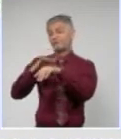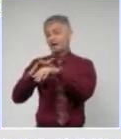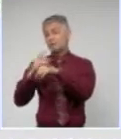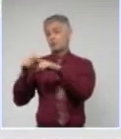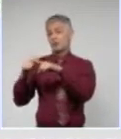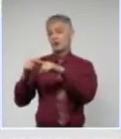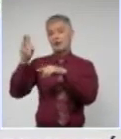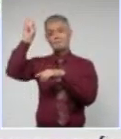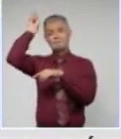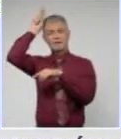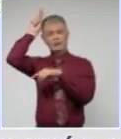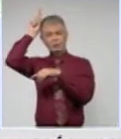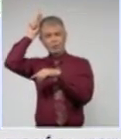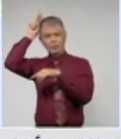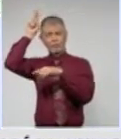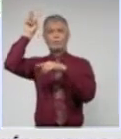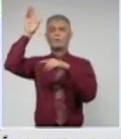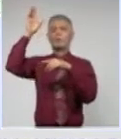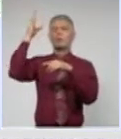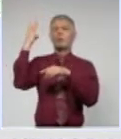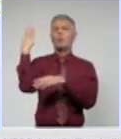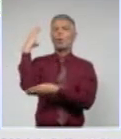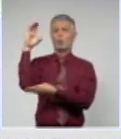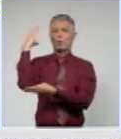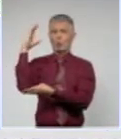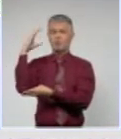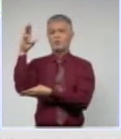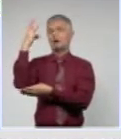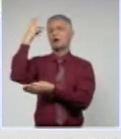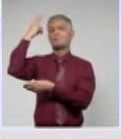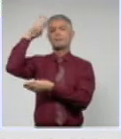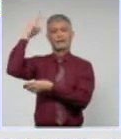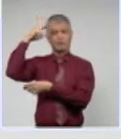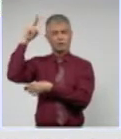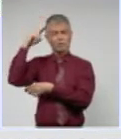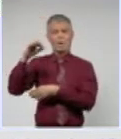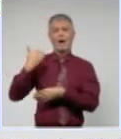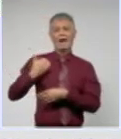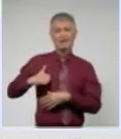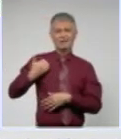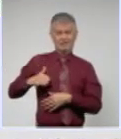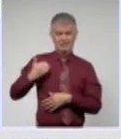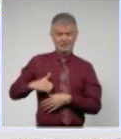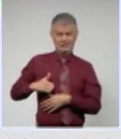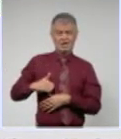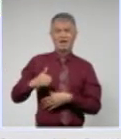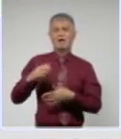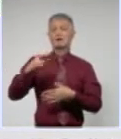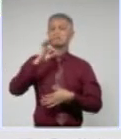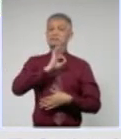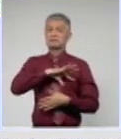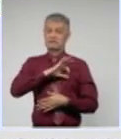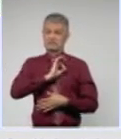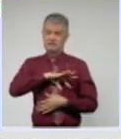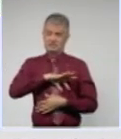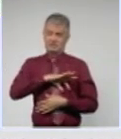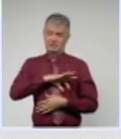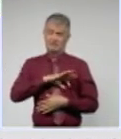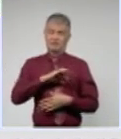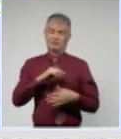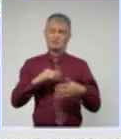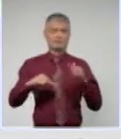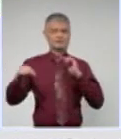19,195 COVID-19 related fatalities. From the Americas, after the United States and